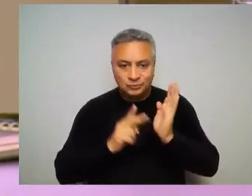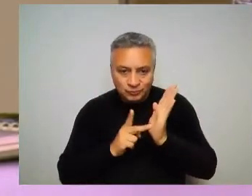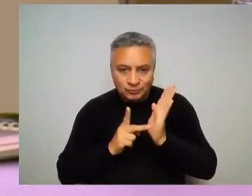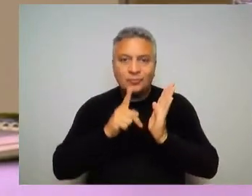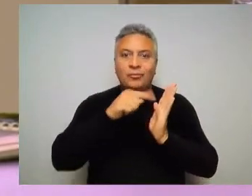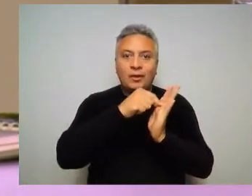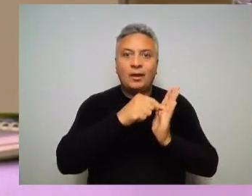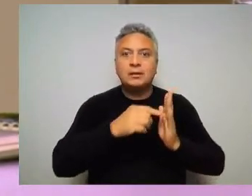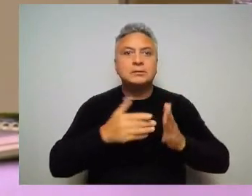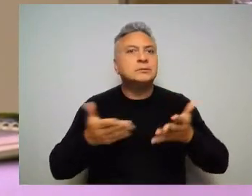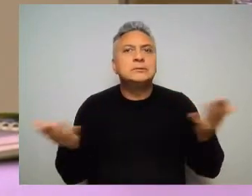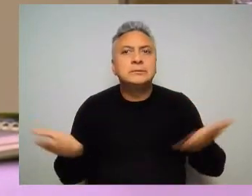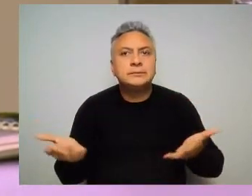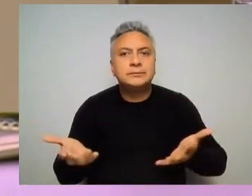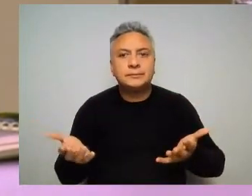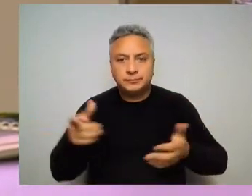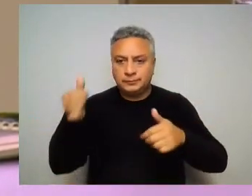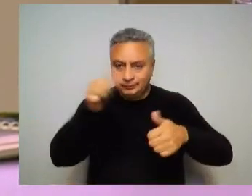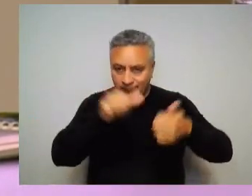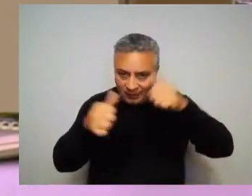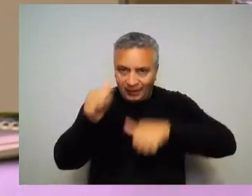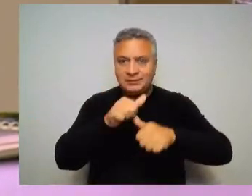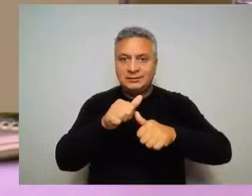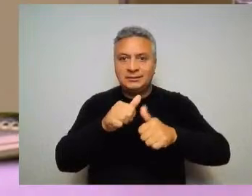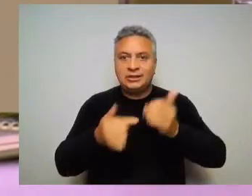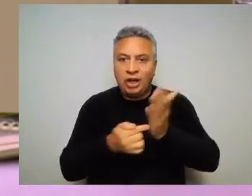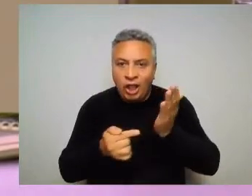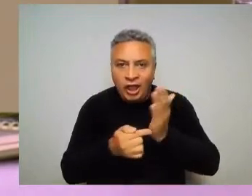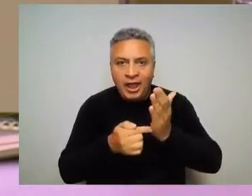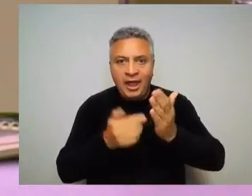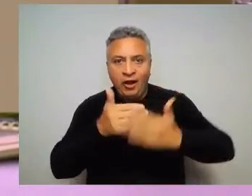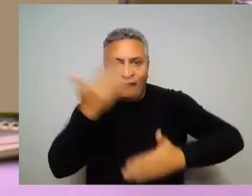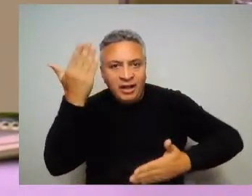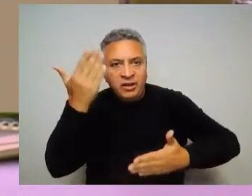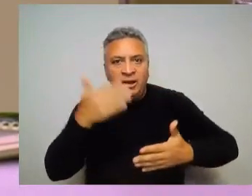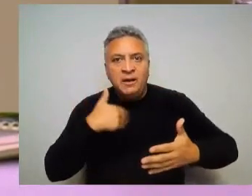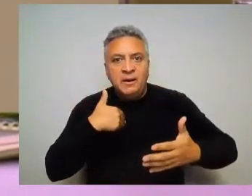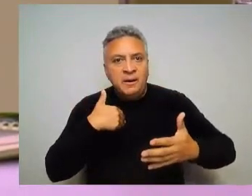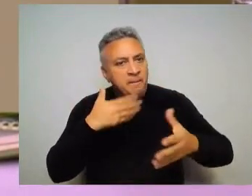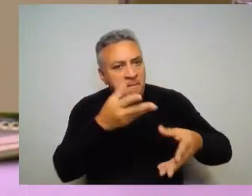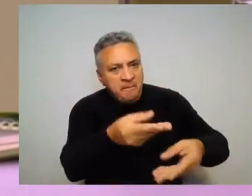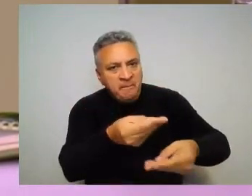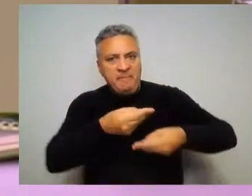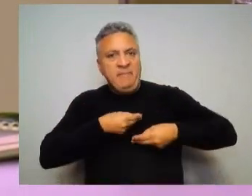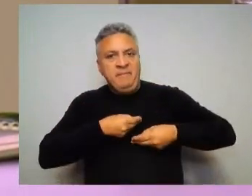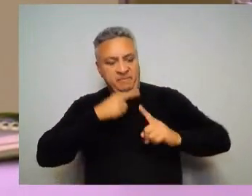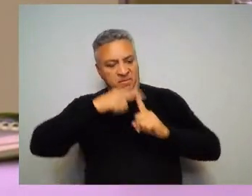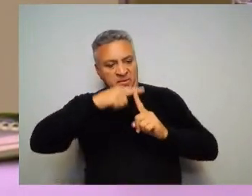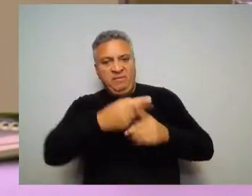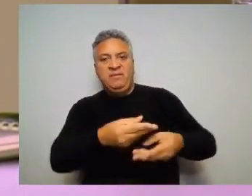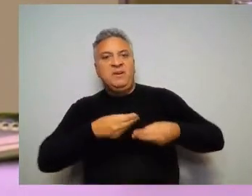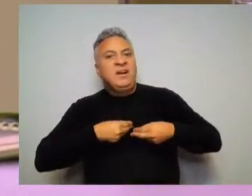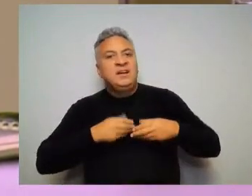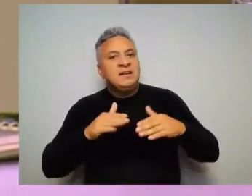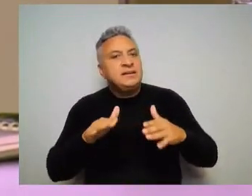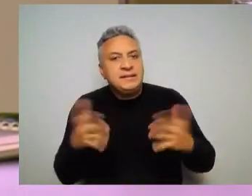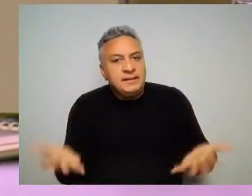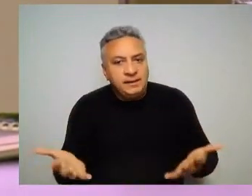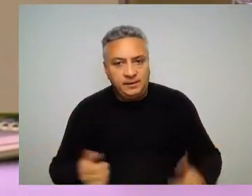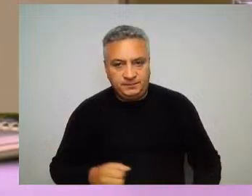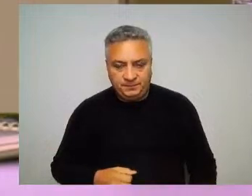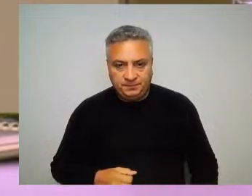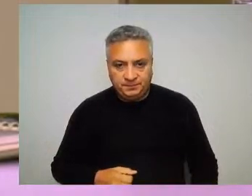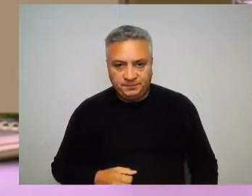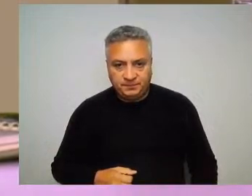What is it that we can obtain with science, technology, and innovation? And on the other side, and I'll